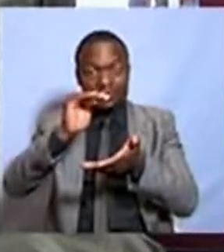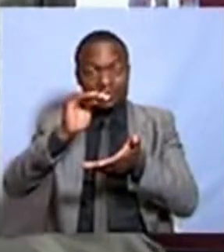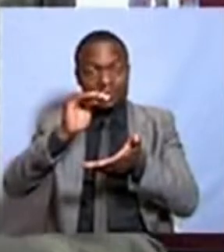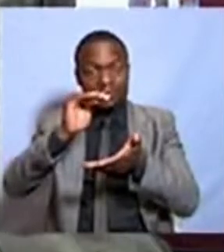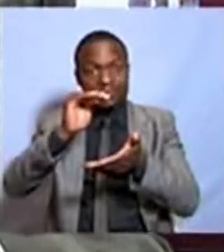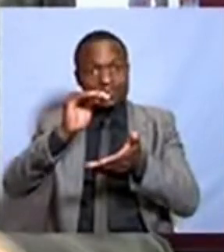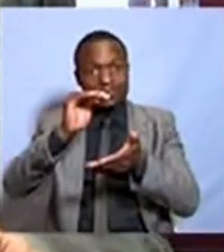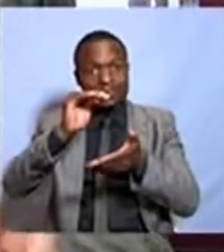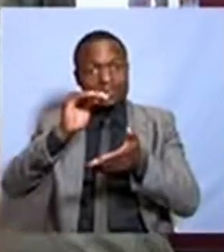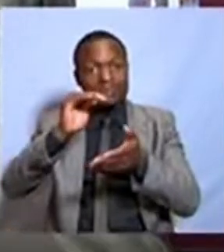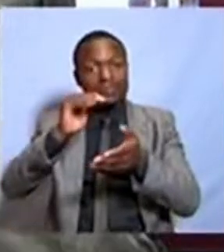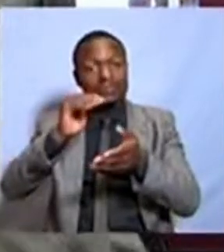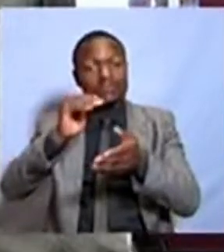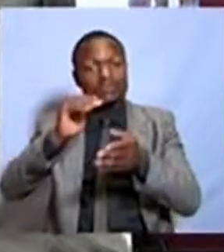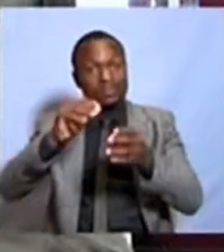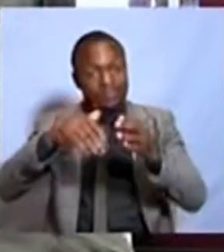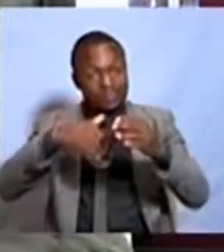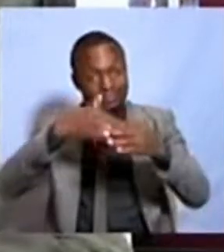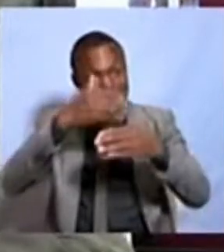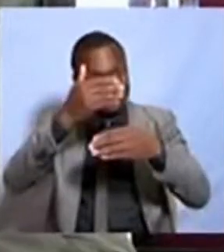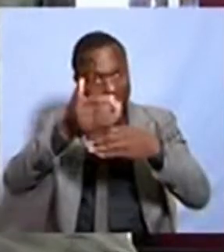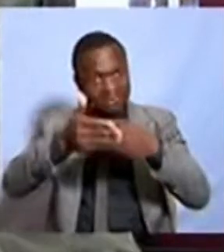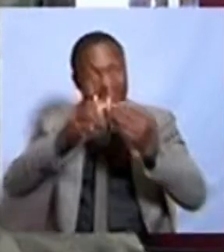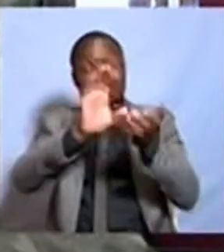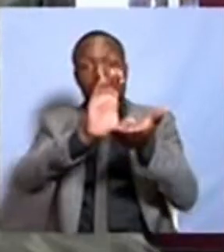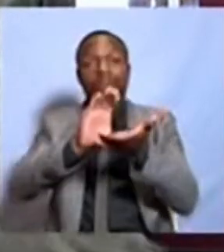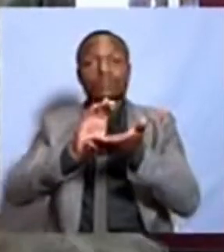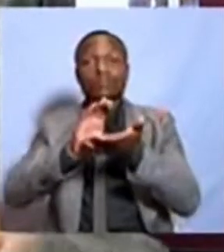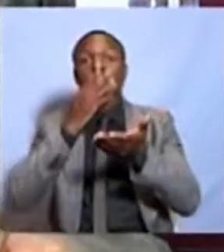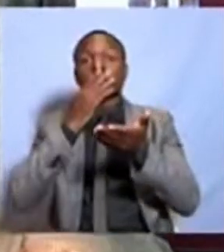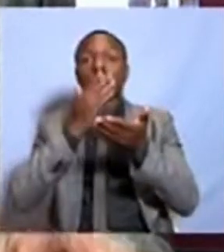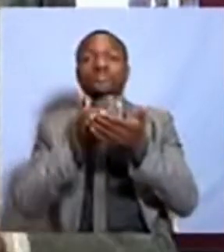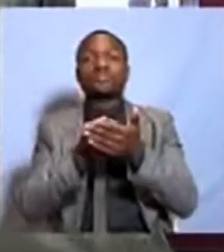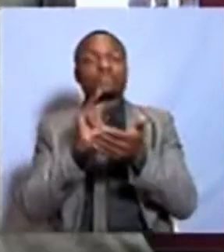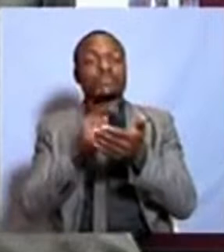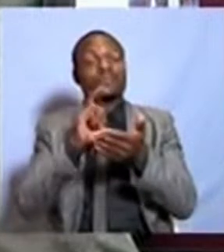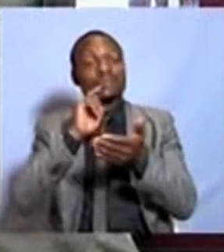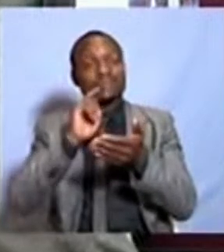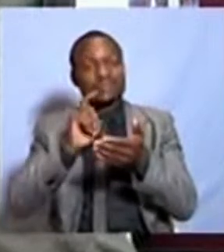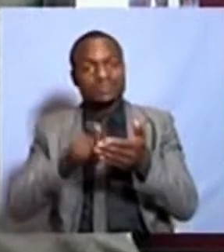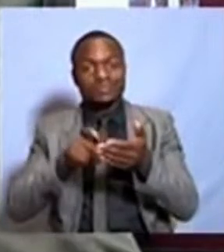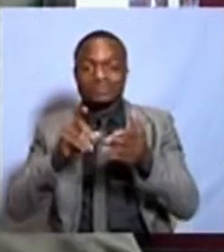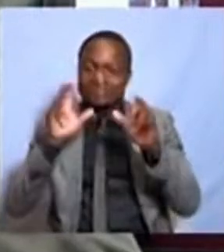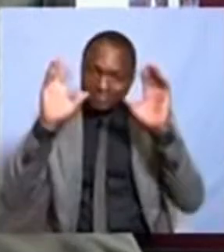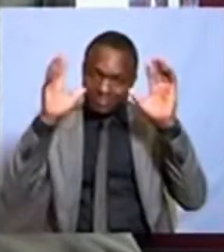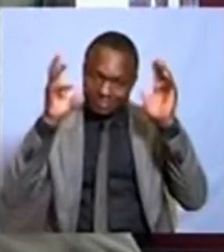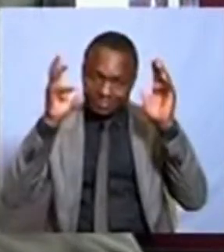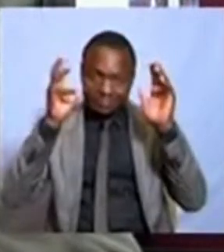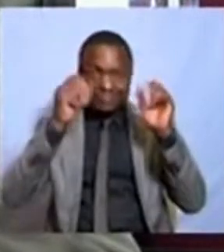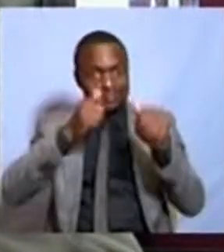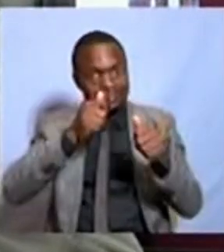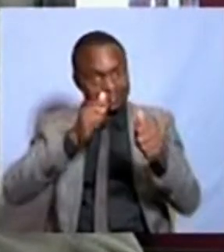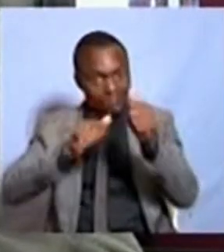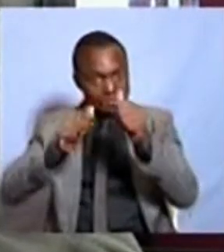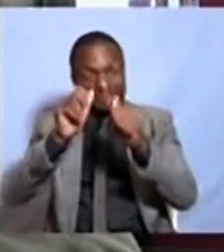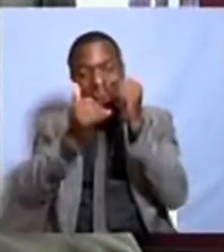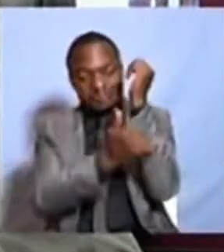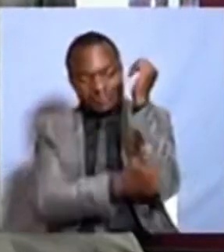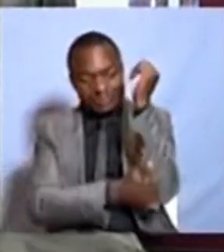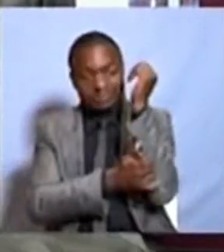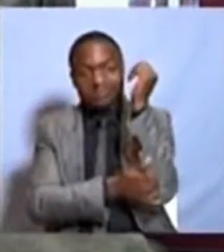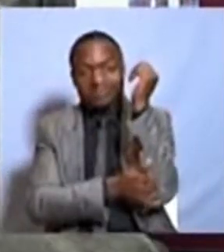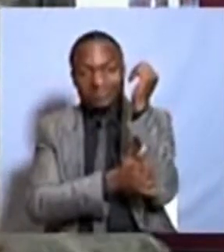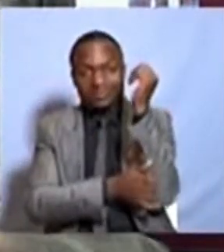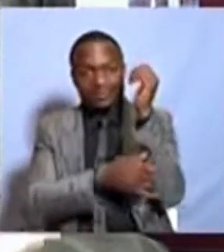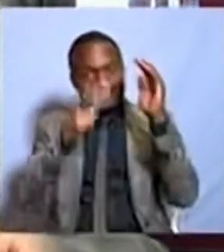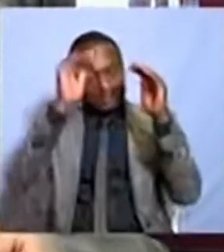that is very good. I think you should be commending or commending ourselves as a country, because we are reducing external